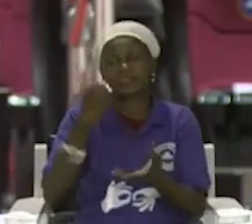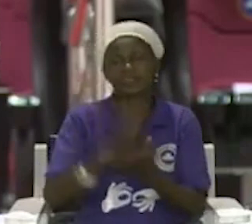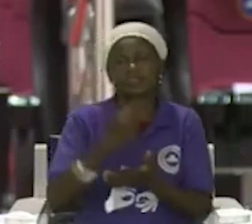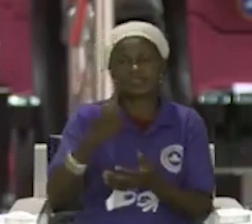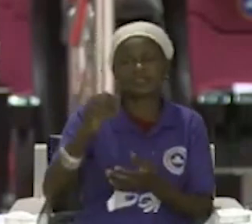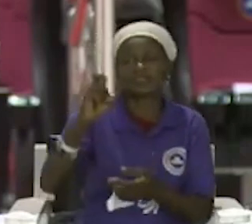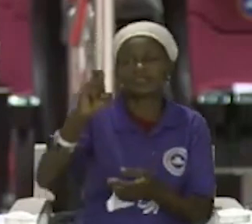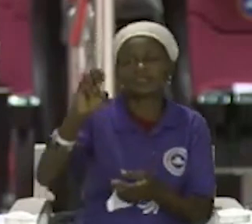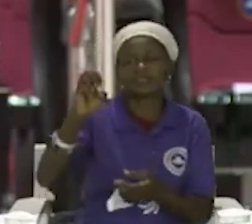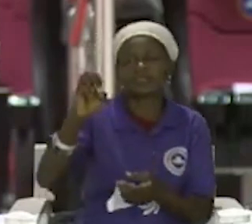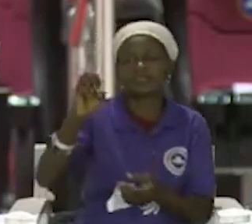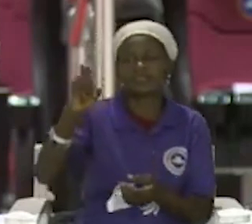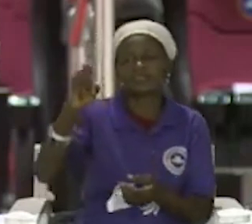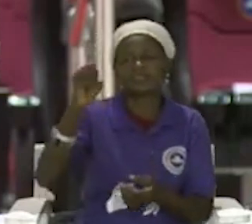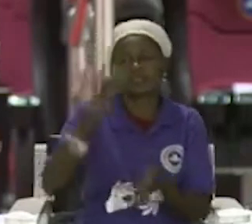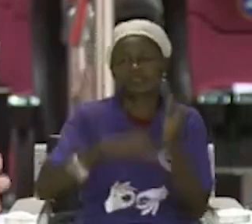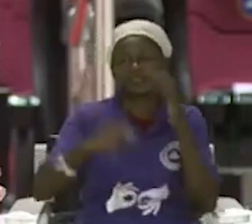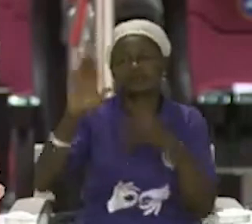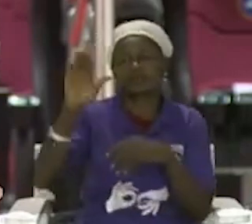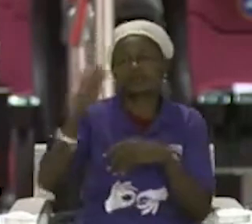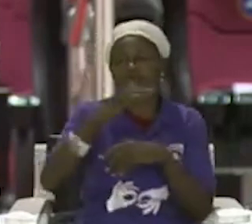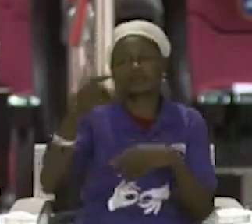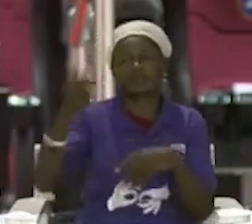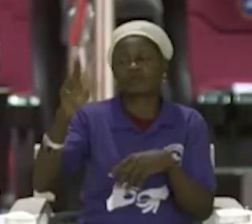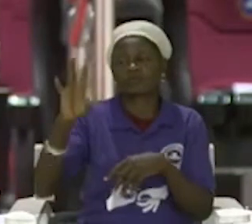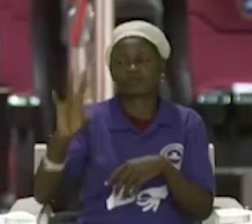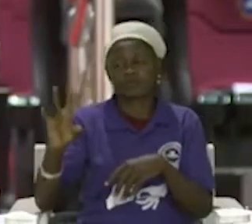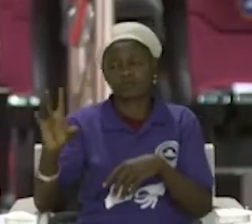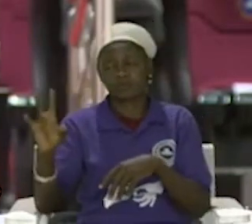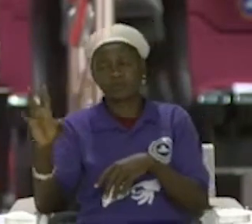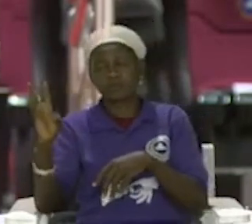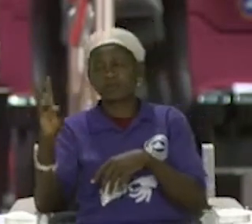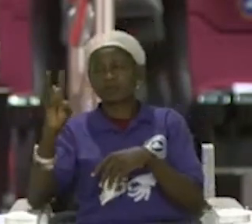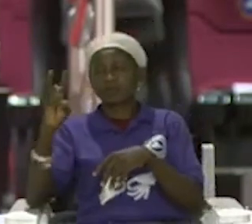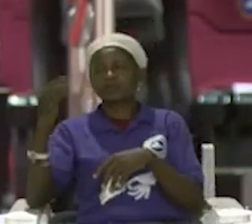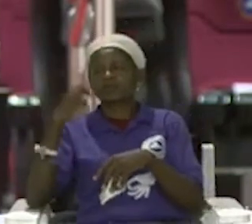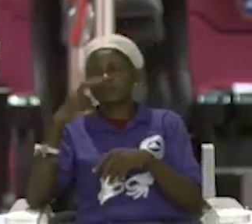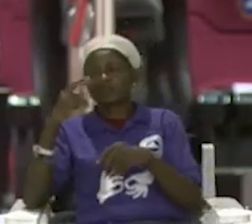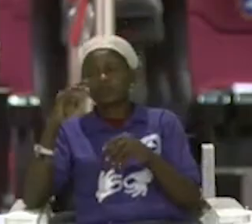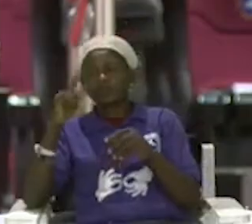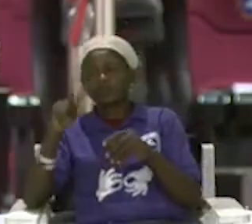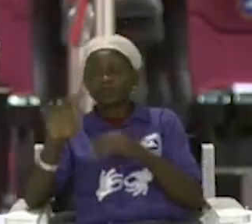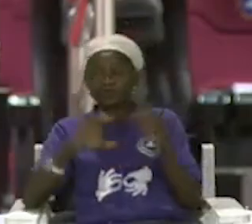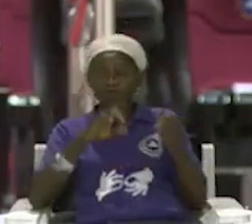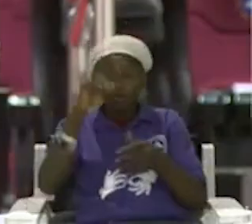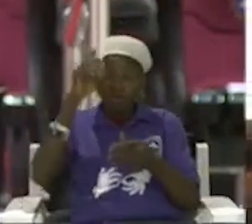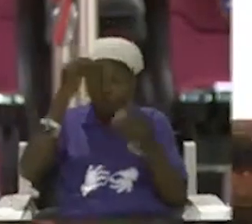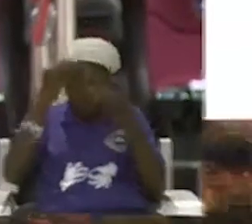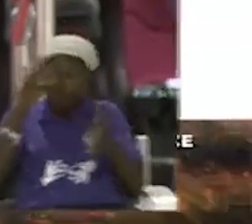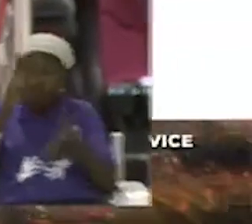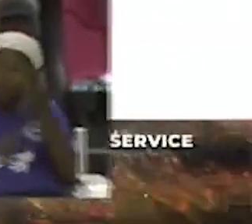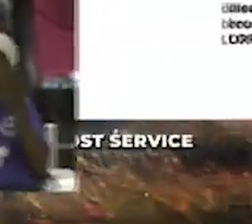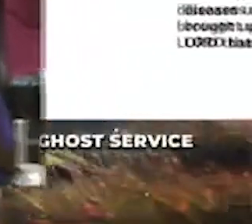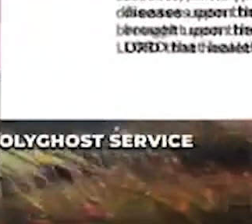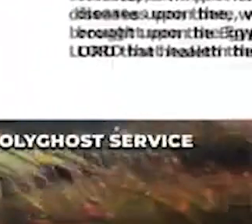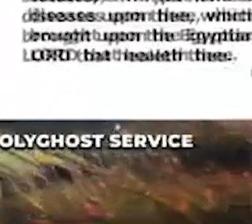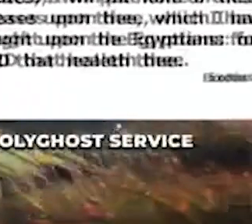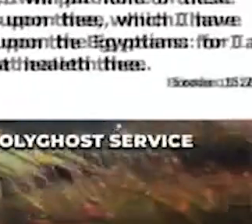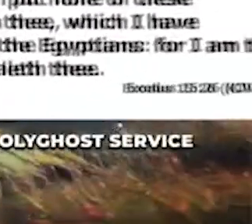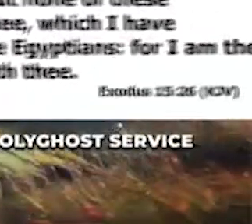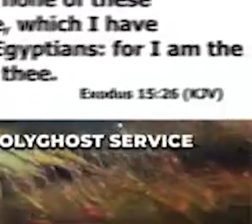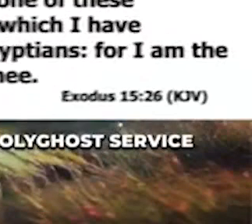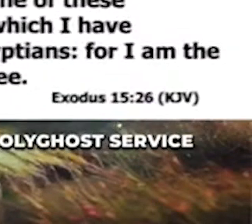Exodus 15 verse 26, they quoted it. You do what God asks you to do, Exodus 15,